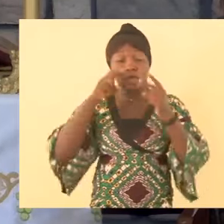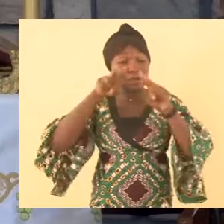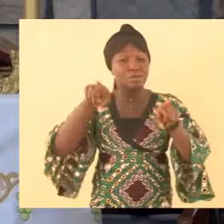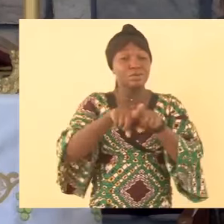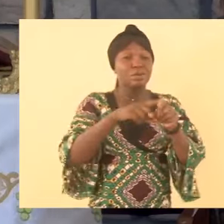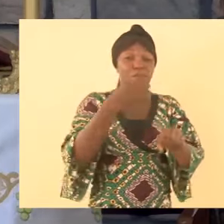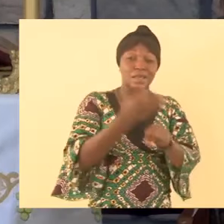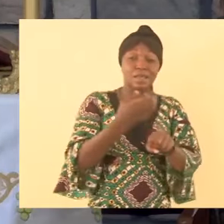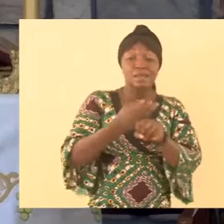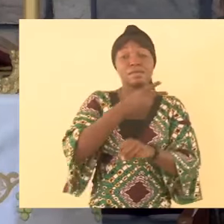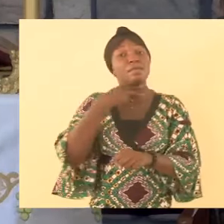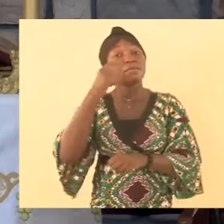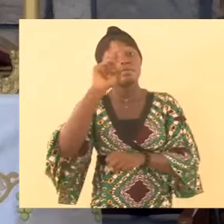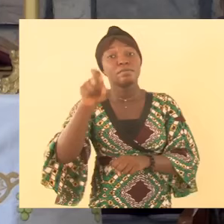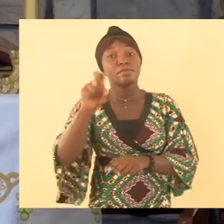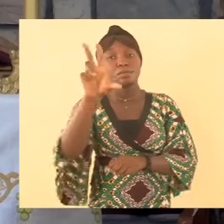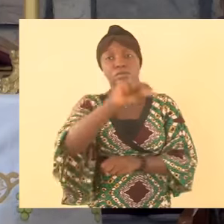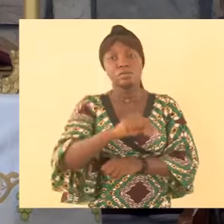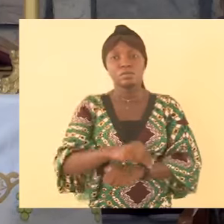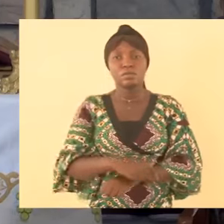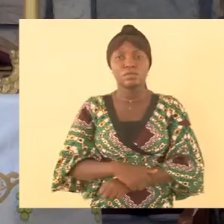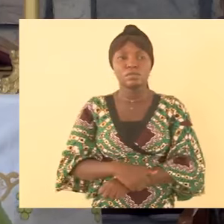Do I look like a begging priest?